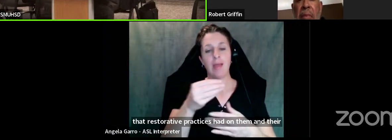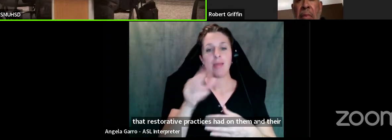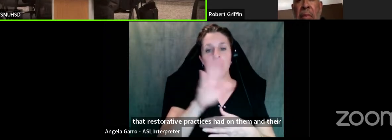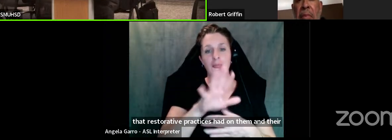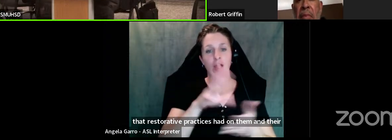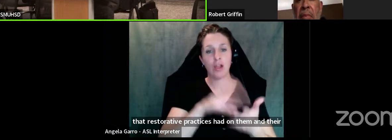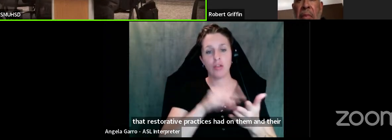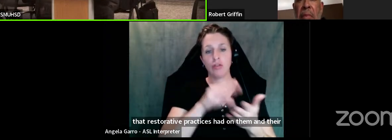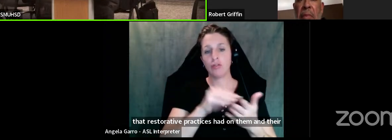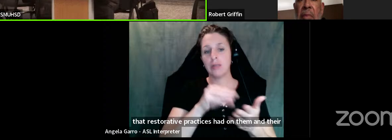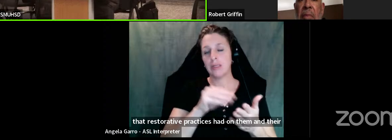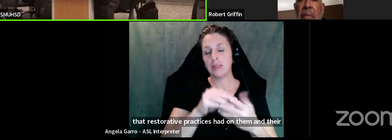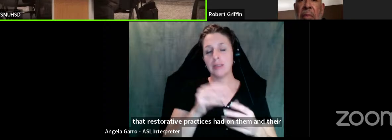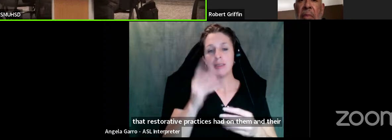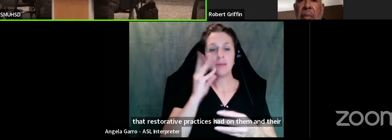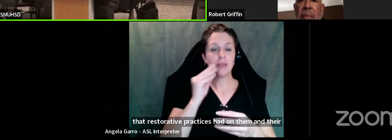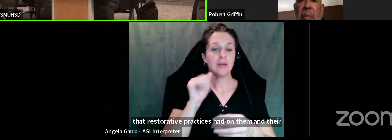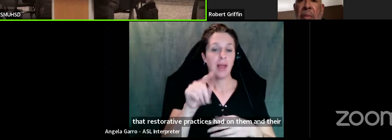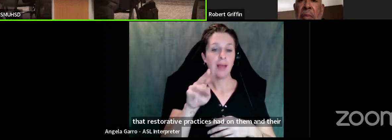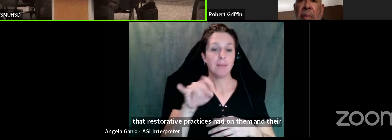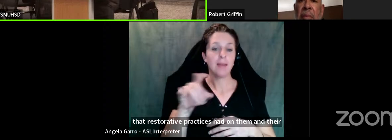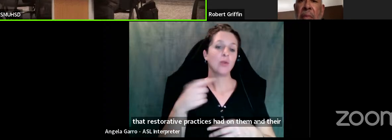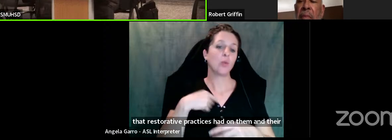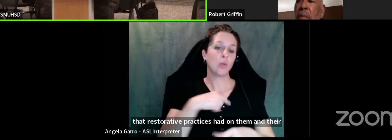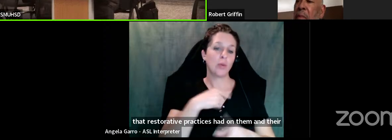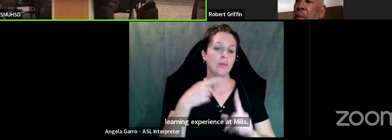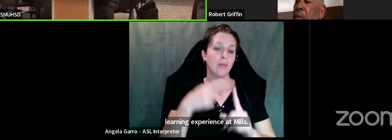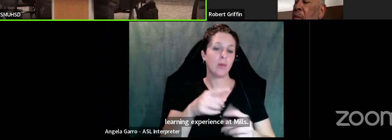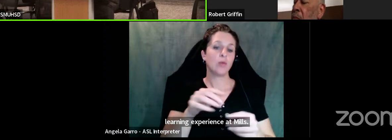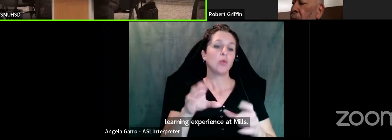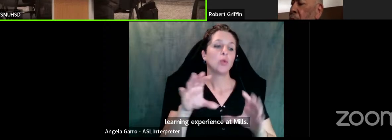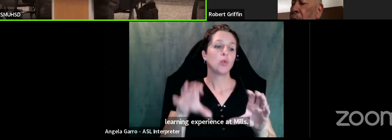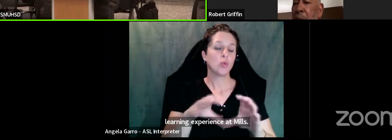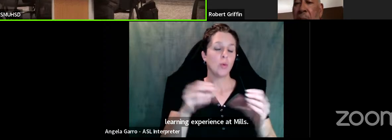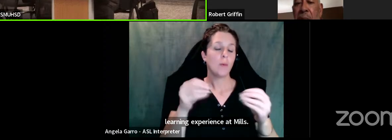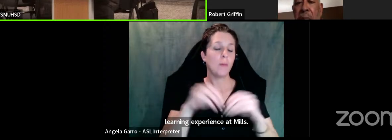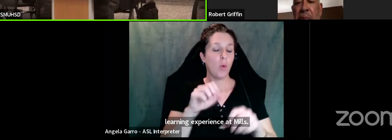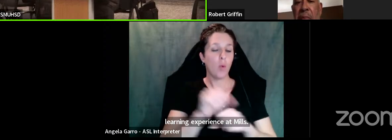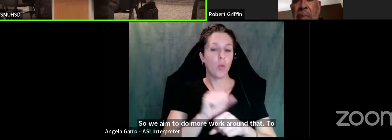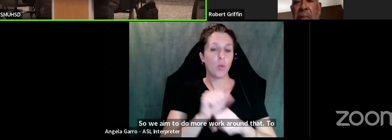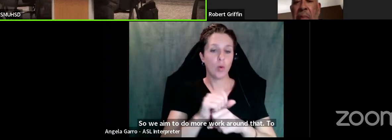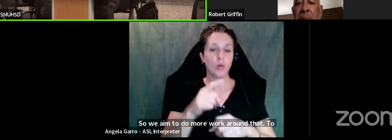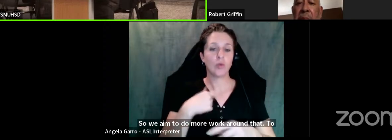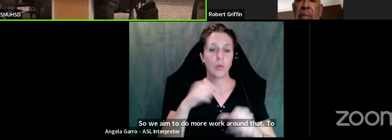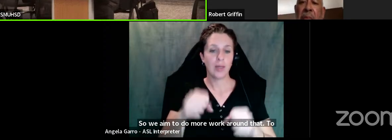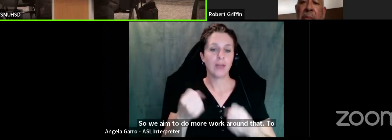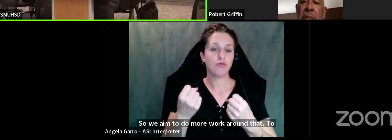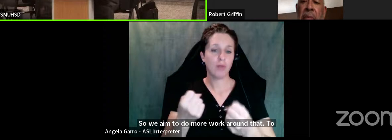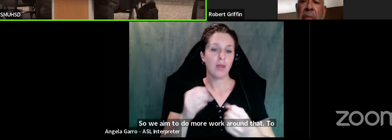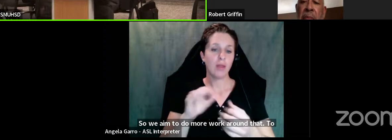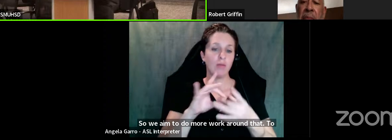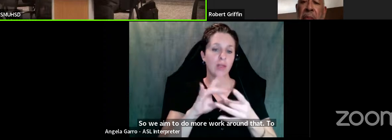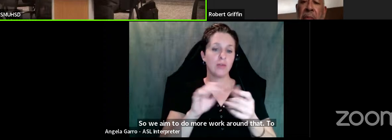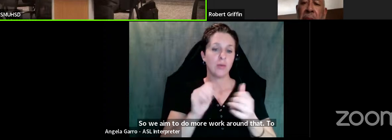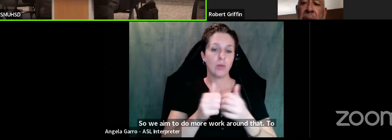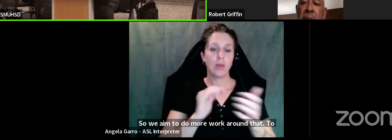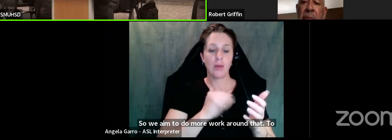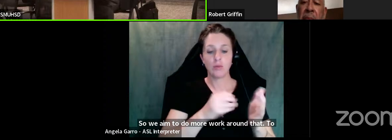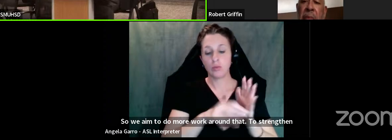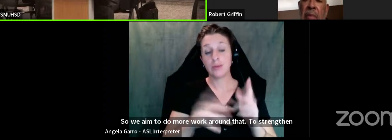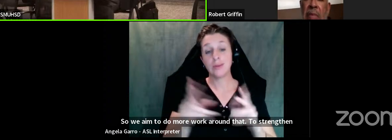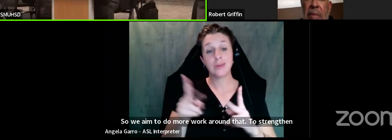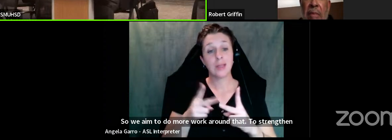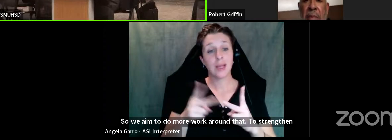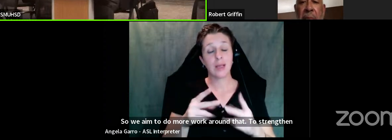Mills. So we aim to do more work around that to strengthen relationships with our students. Second, we strengthen our